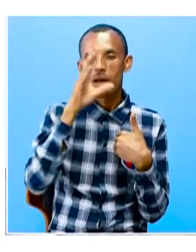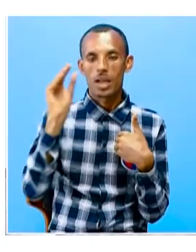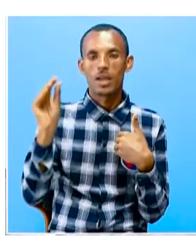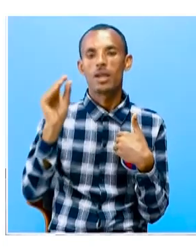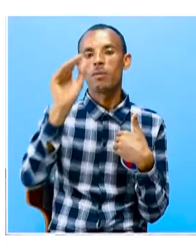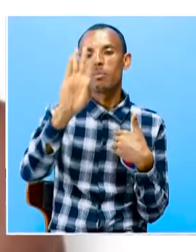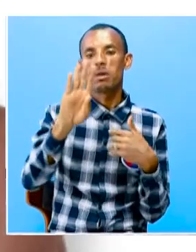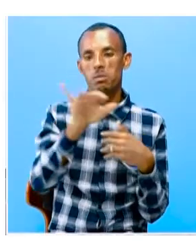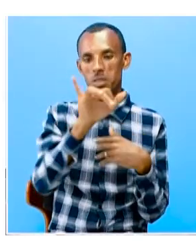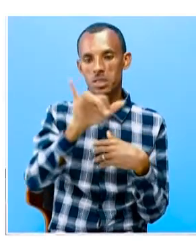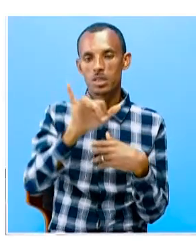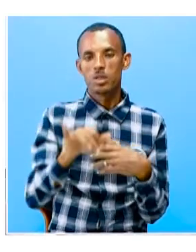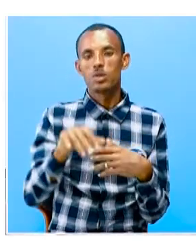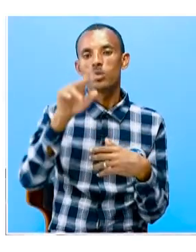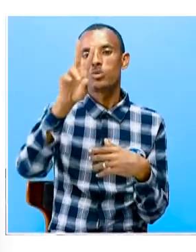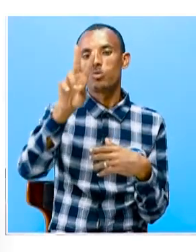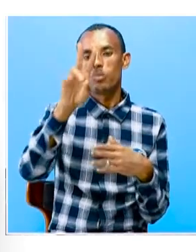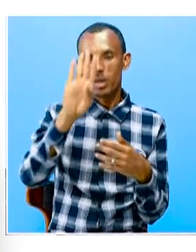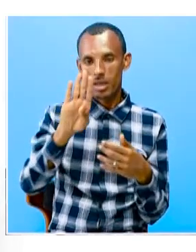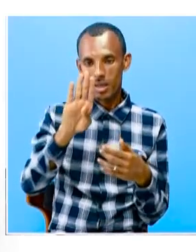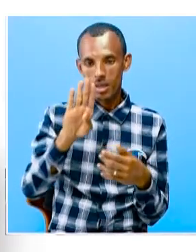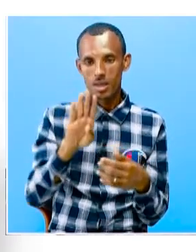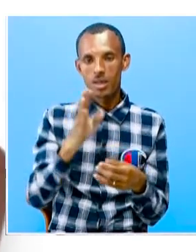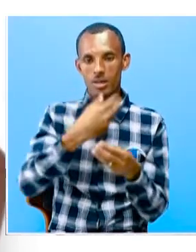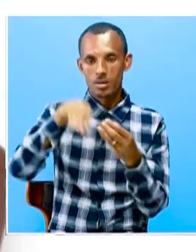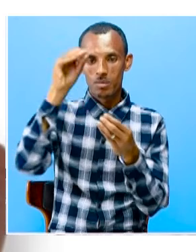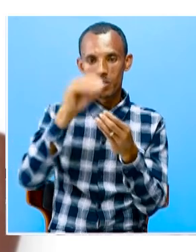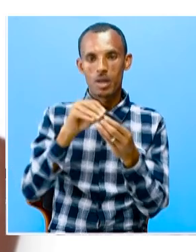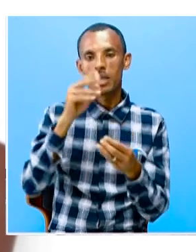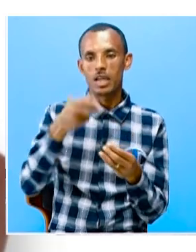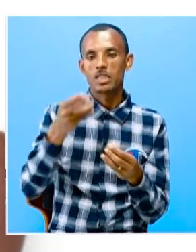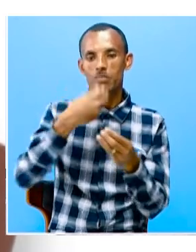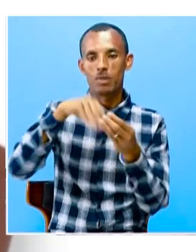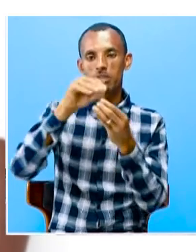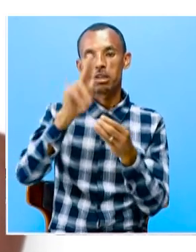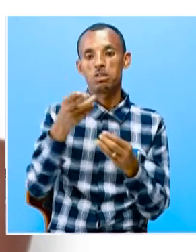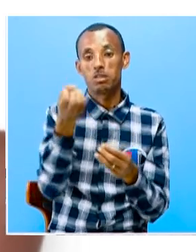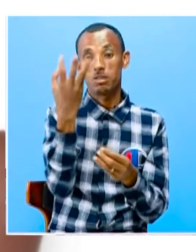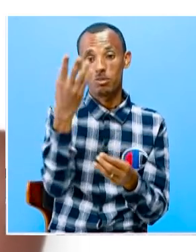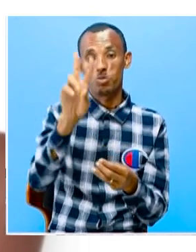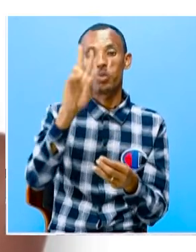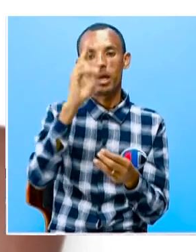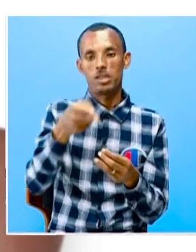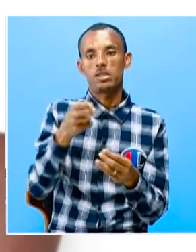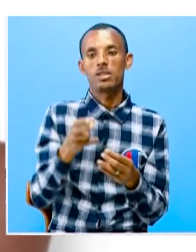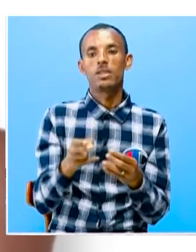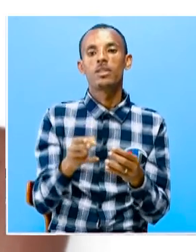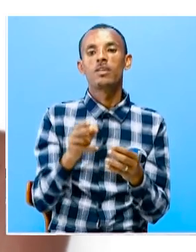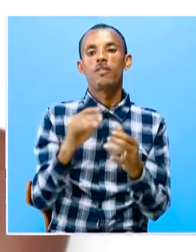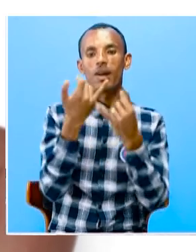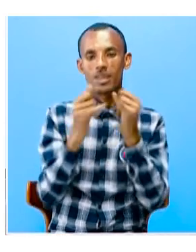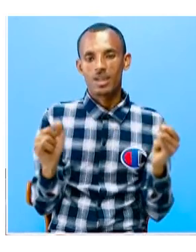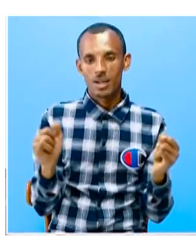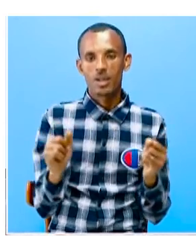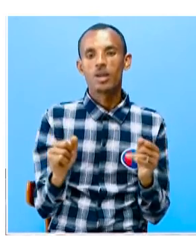terms. So you can add these two. You have 2B plus H it is 2H. Factoring to